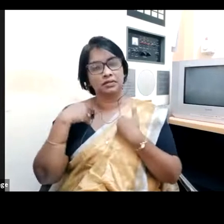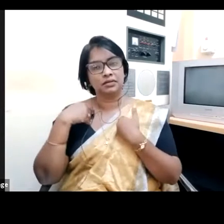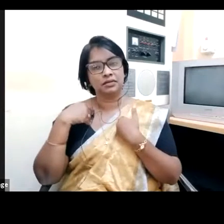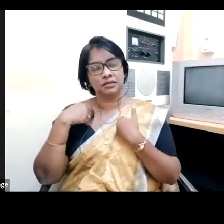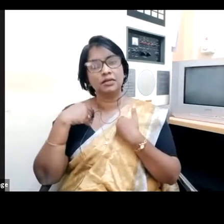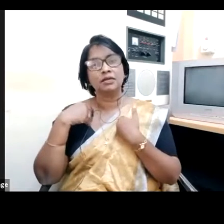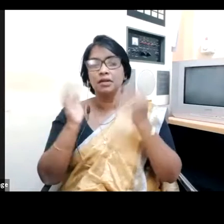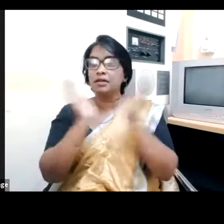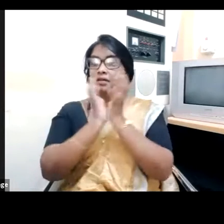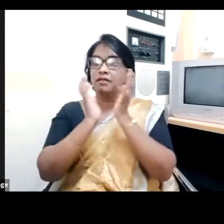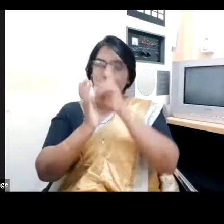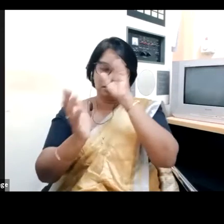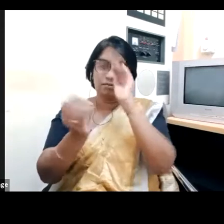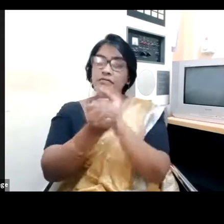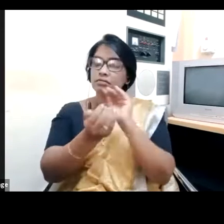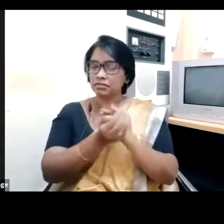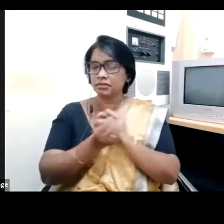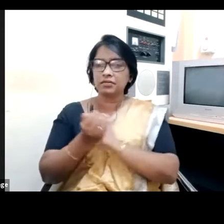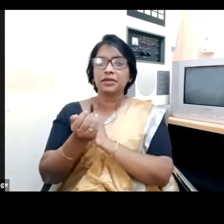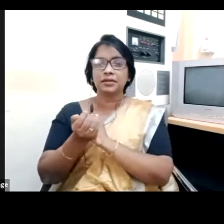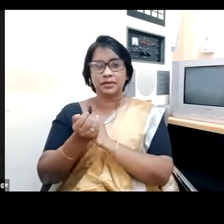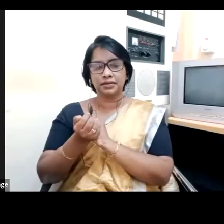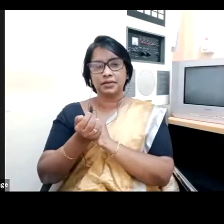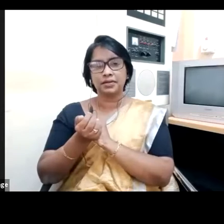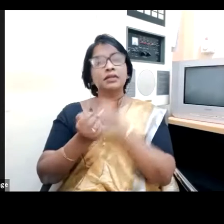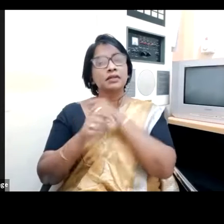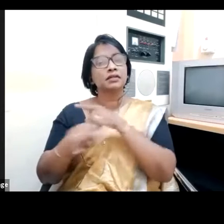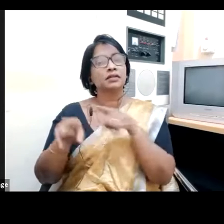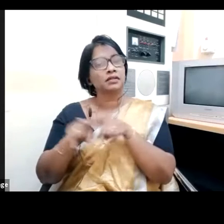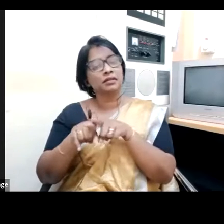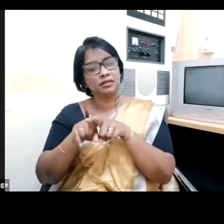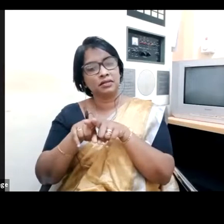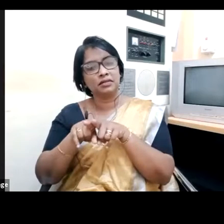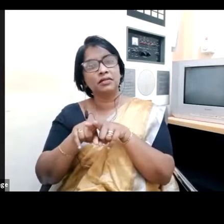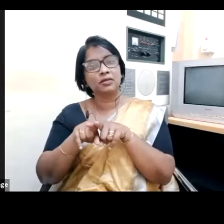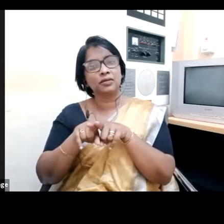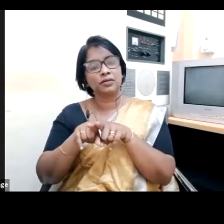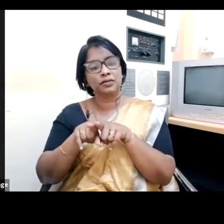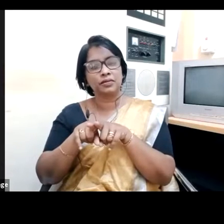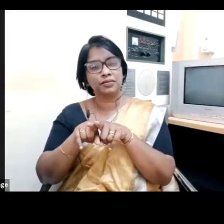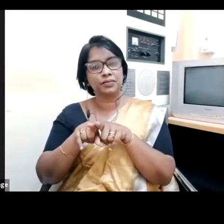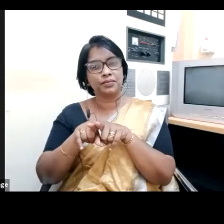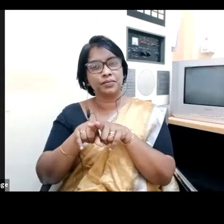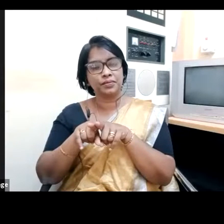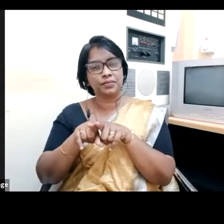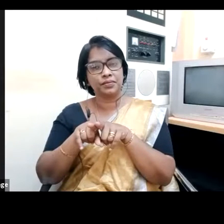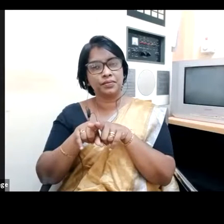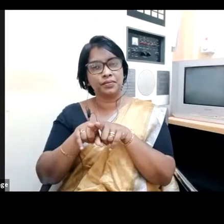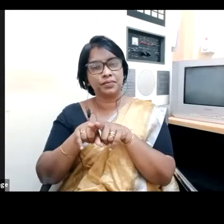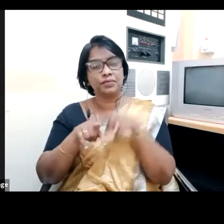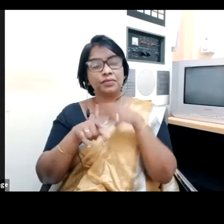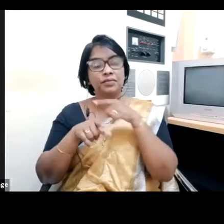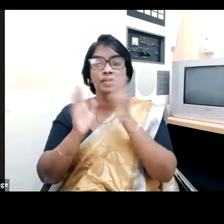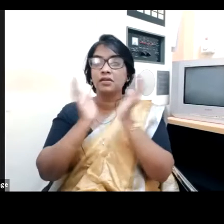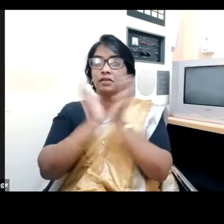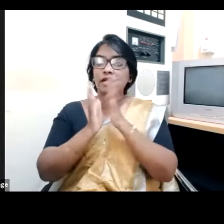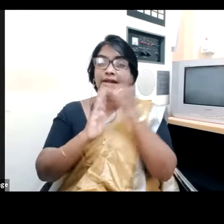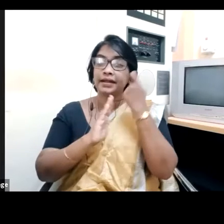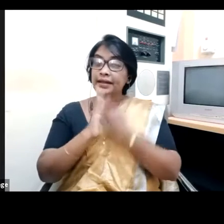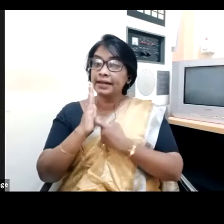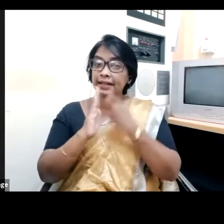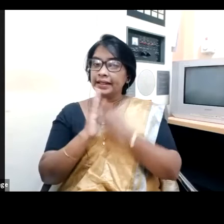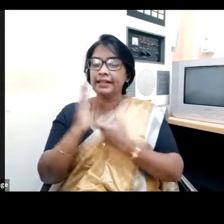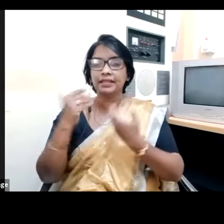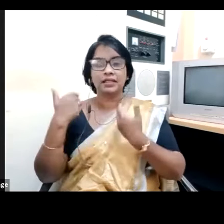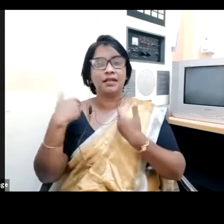these are the Fauna and Flora Protection Ordinance. We have the Forest Ordinance. We have also got the National Environmental Act.